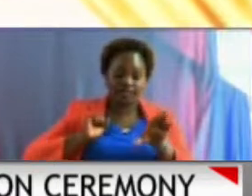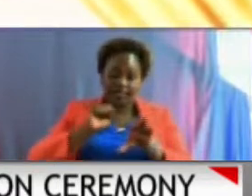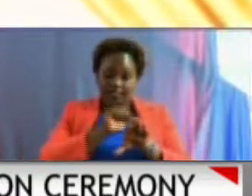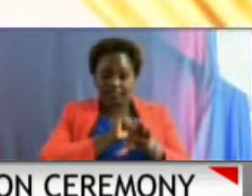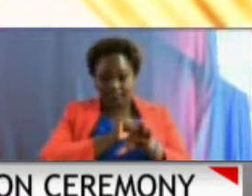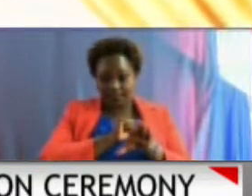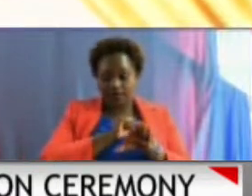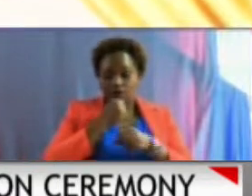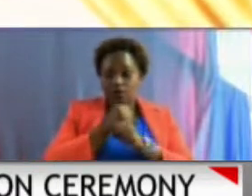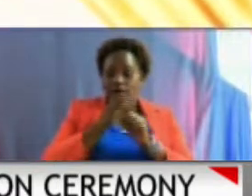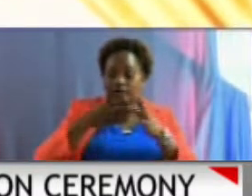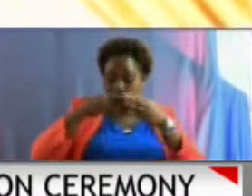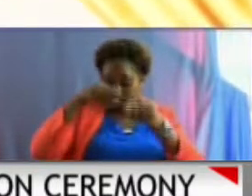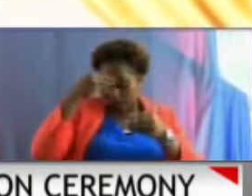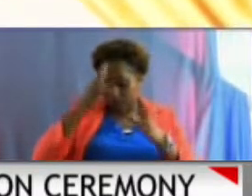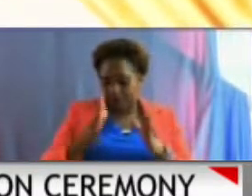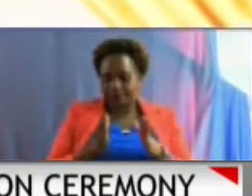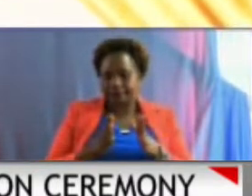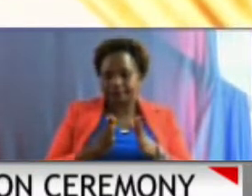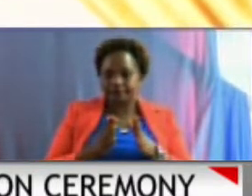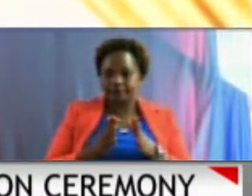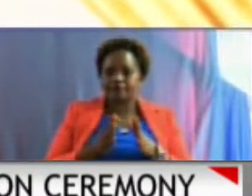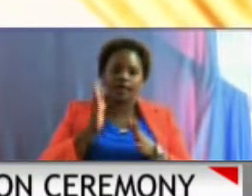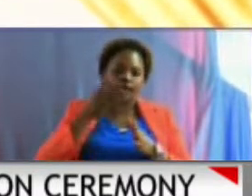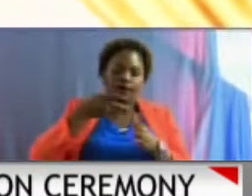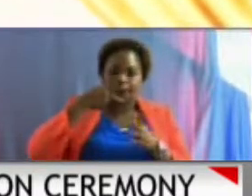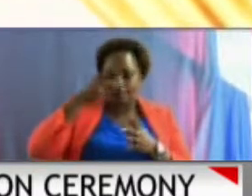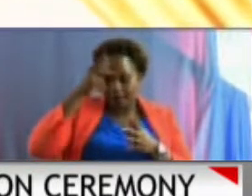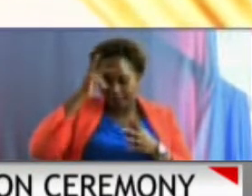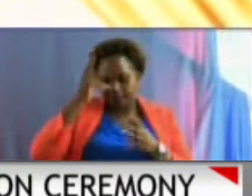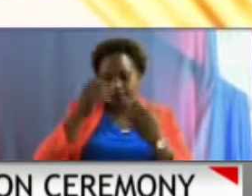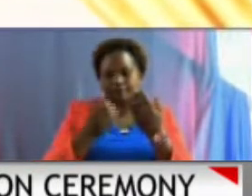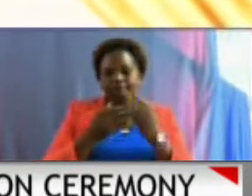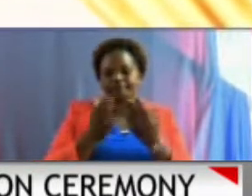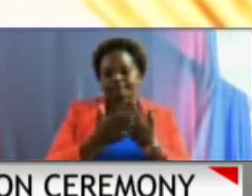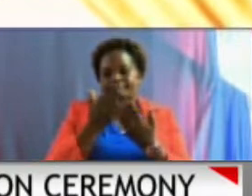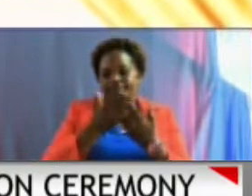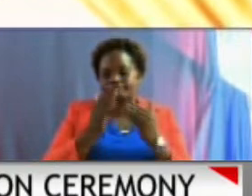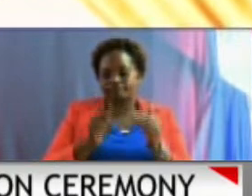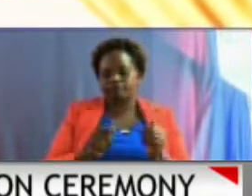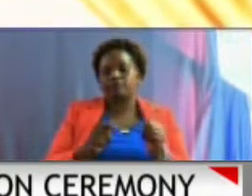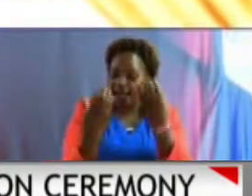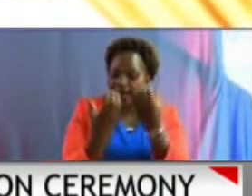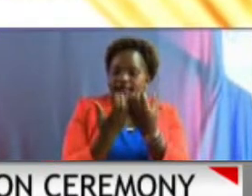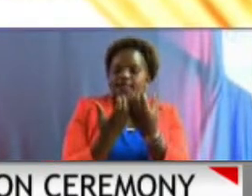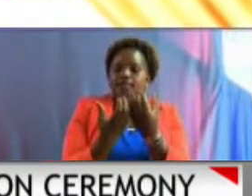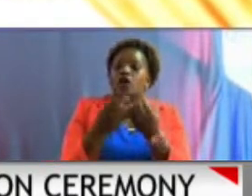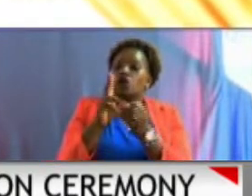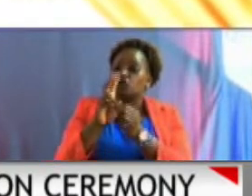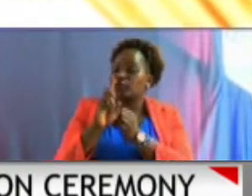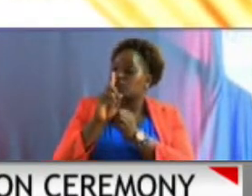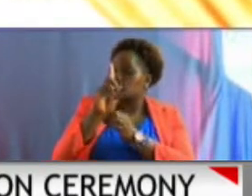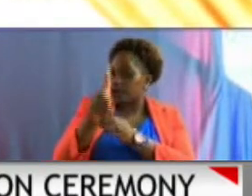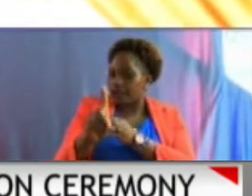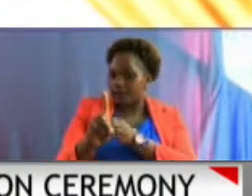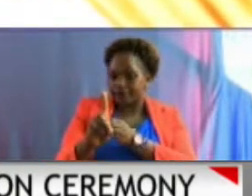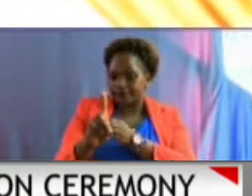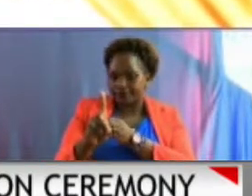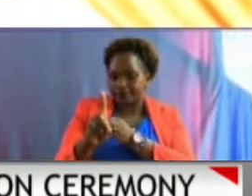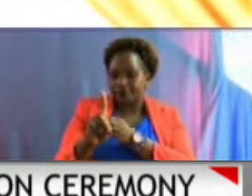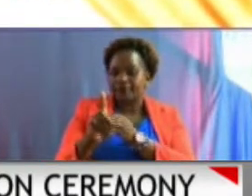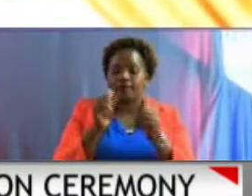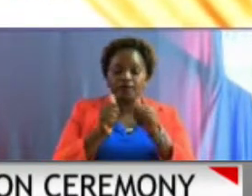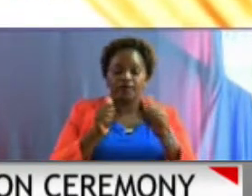staff and students, parents and guardians, the class of